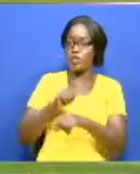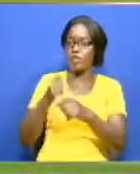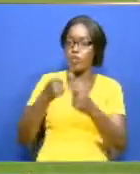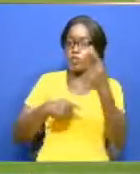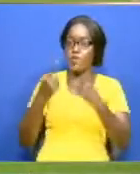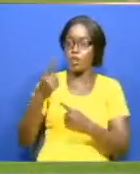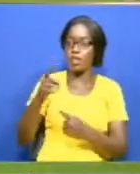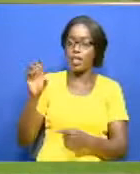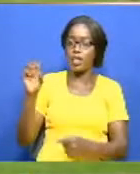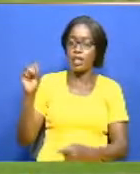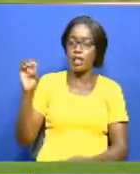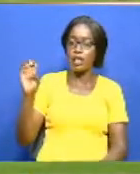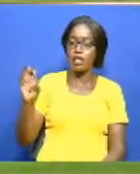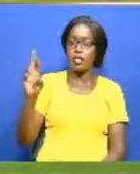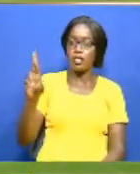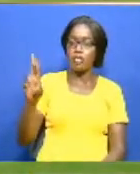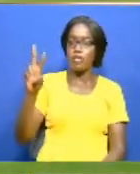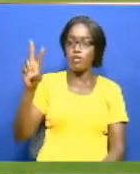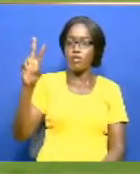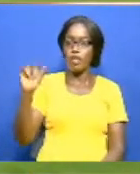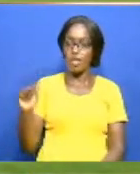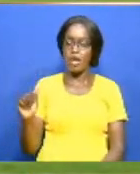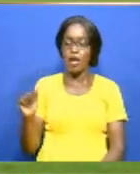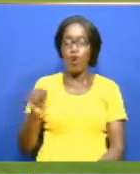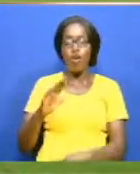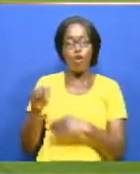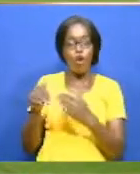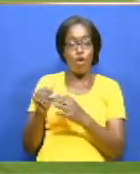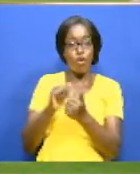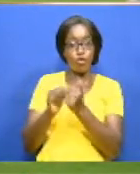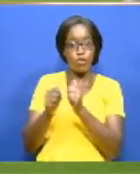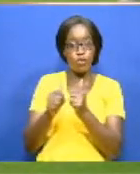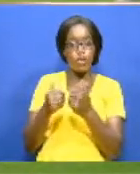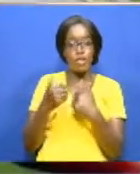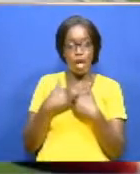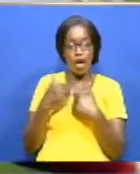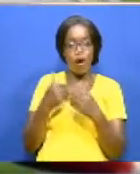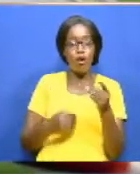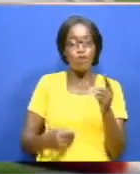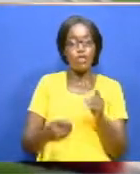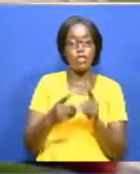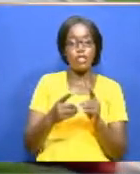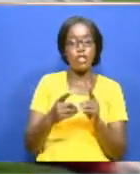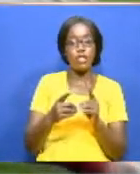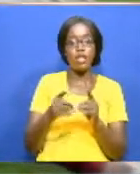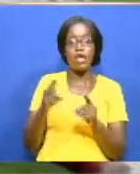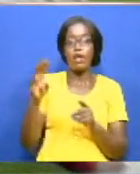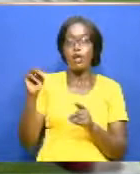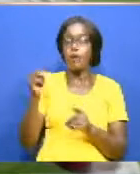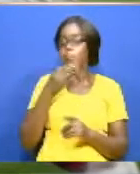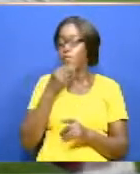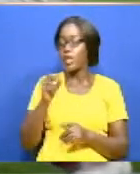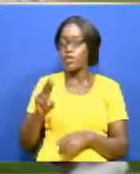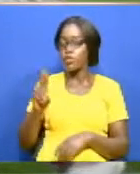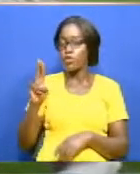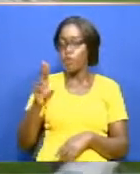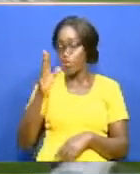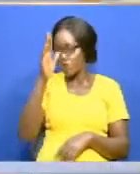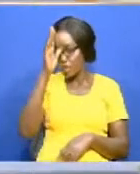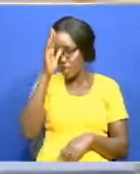are unbeaten in 19 games in all competitions, will face Ole Gunnar Solskjaer's Manchester United in Dusseldorf on